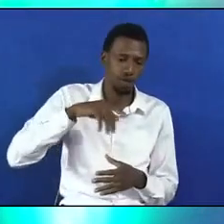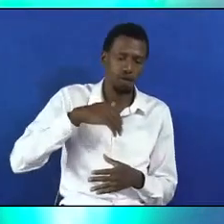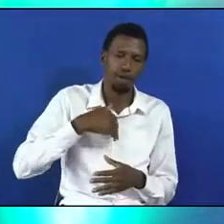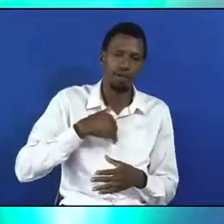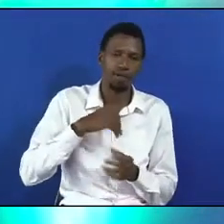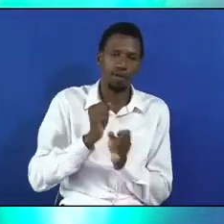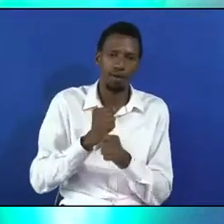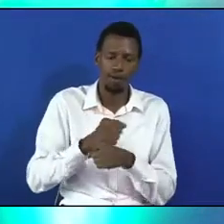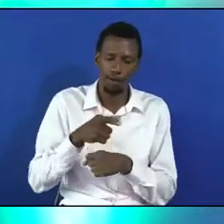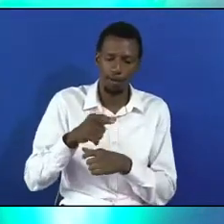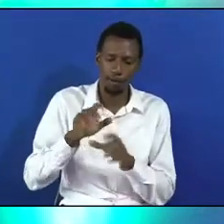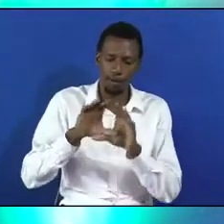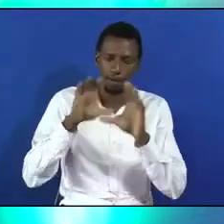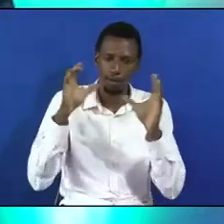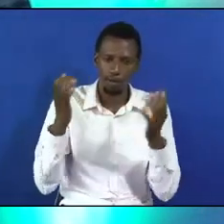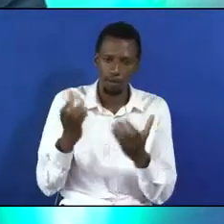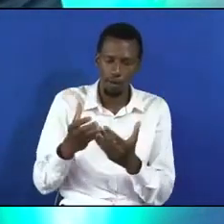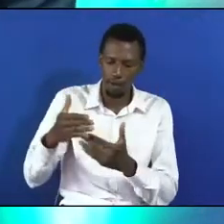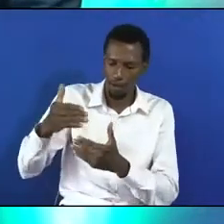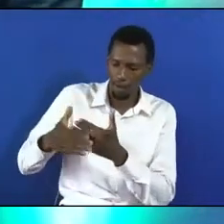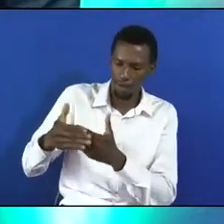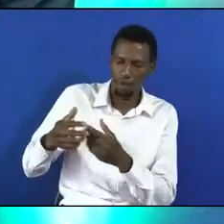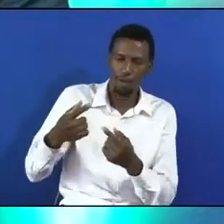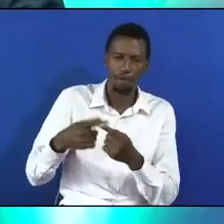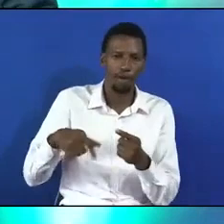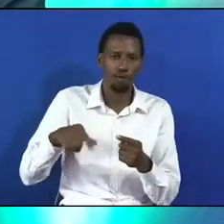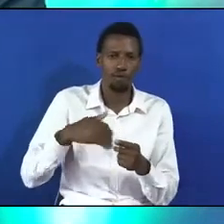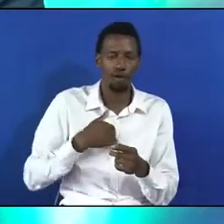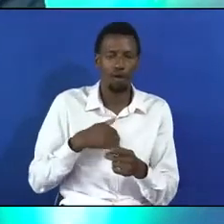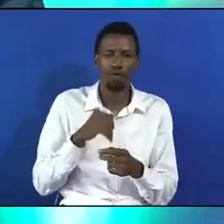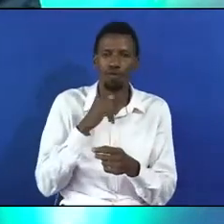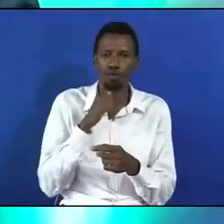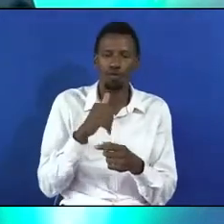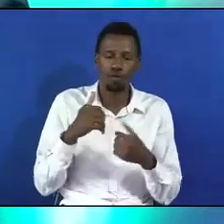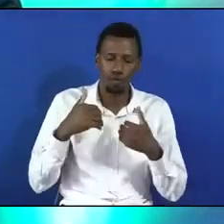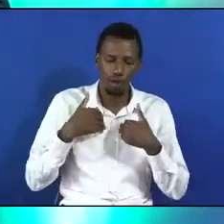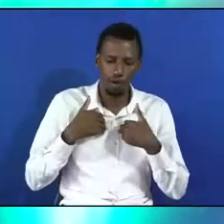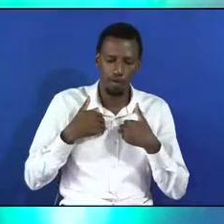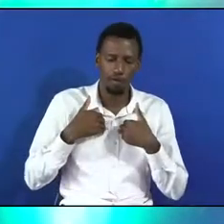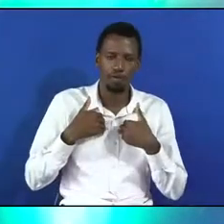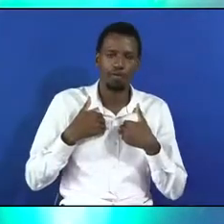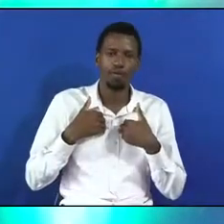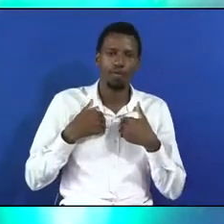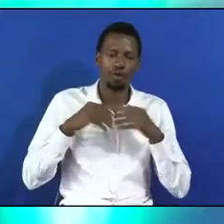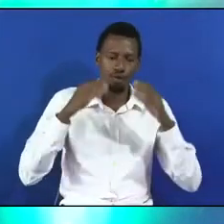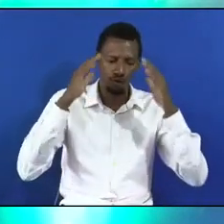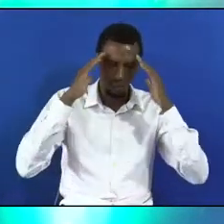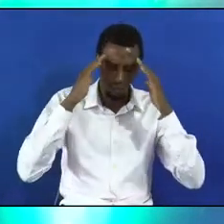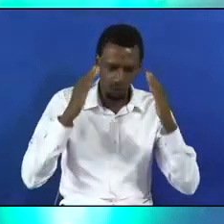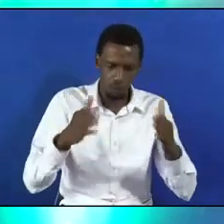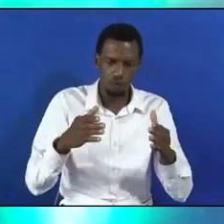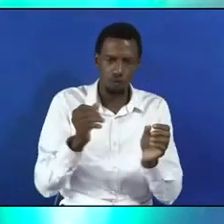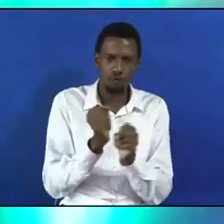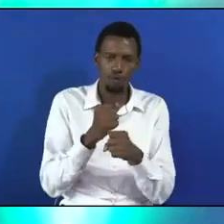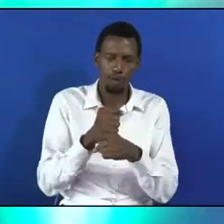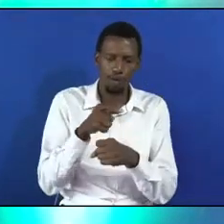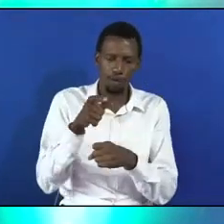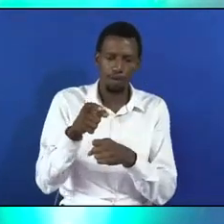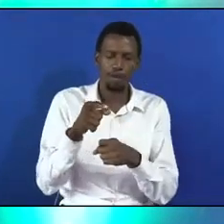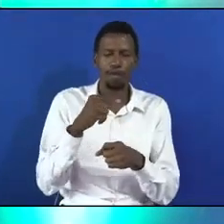this world a neighborhood, and yet we have not had the ethical commitment to make it of it